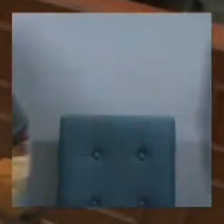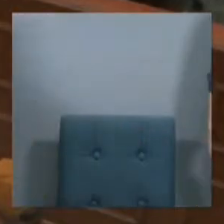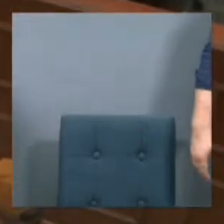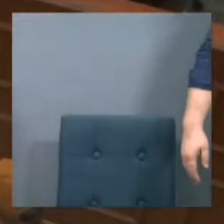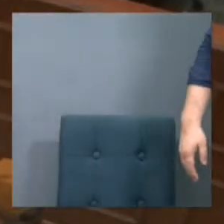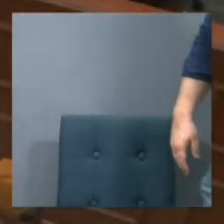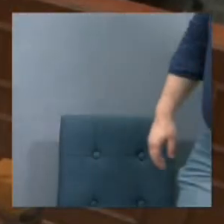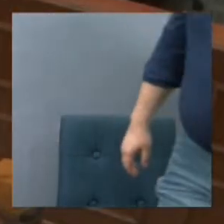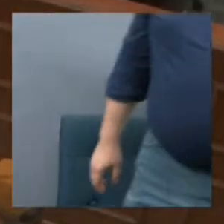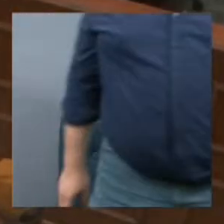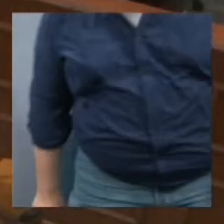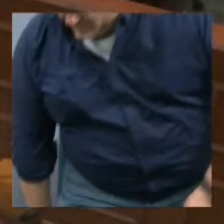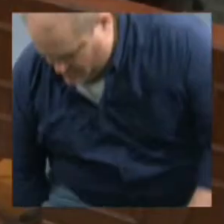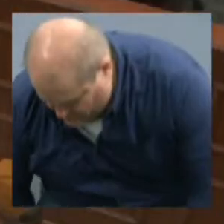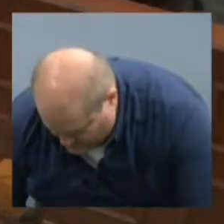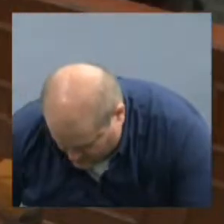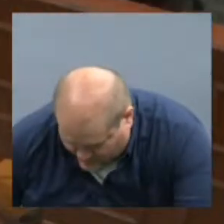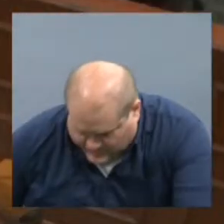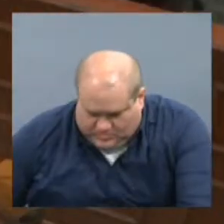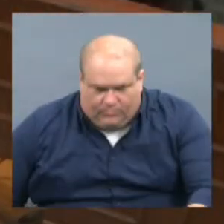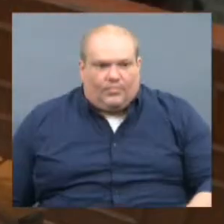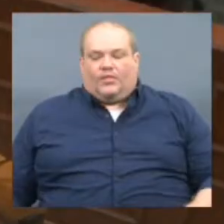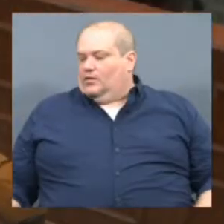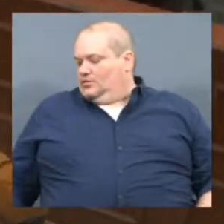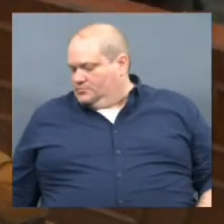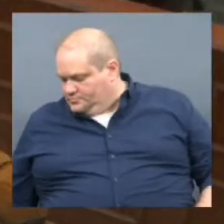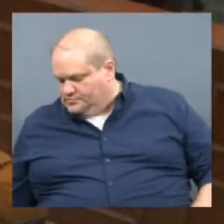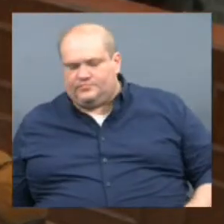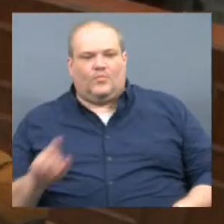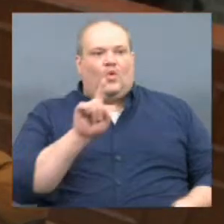is Mark Stockton, or?